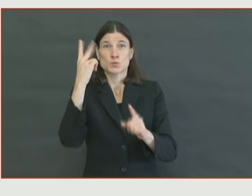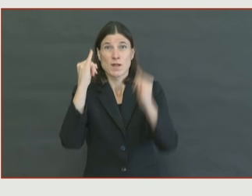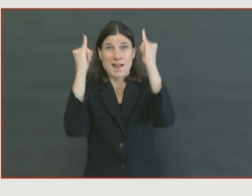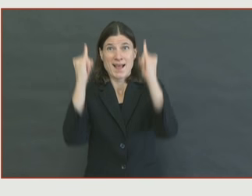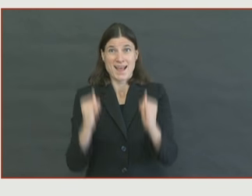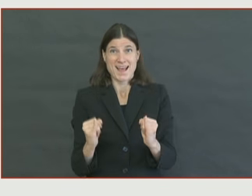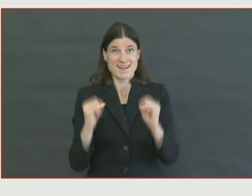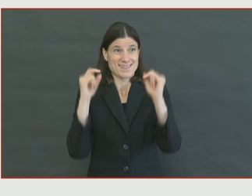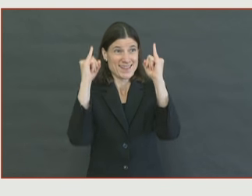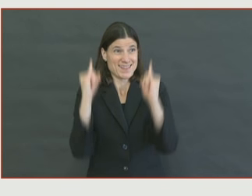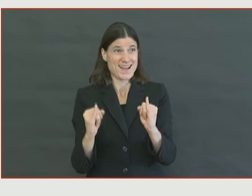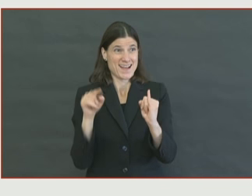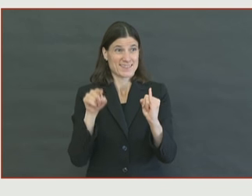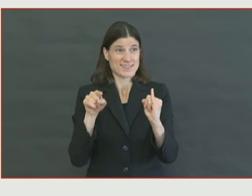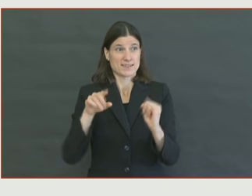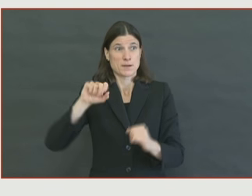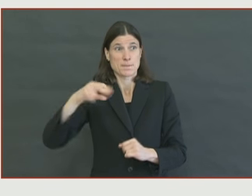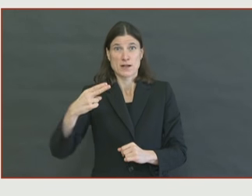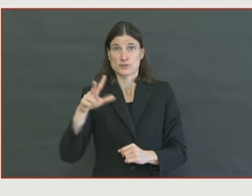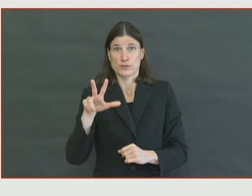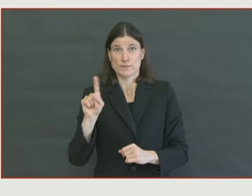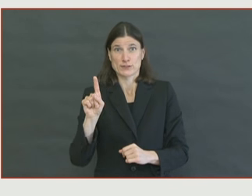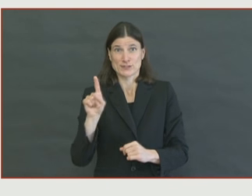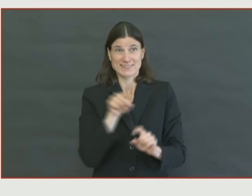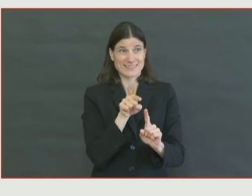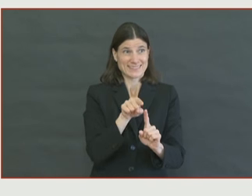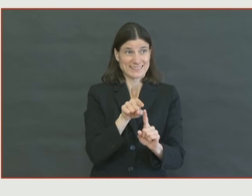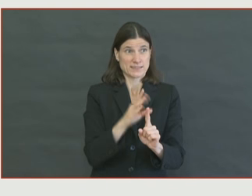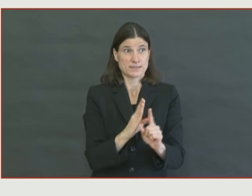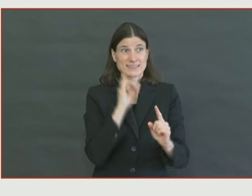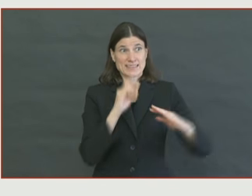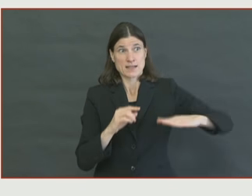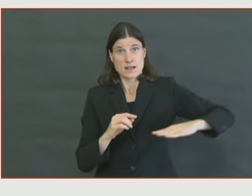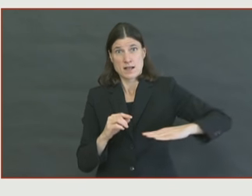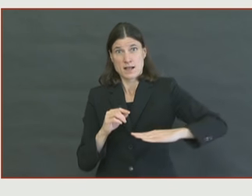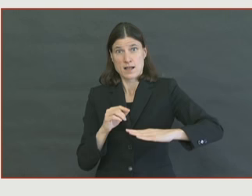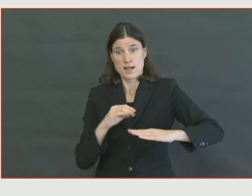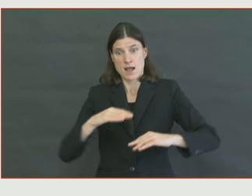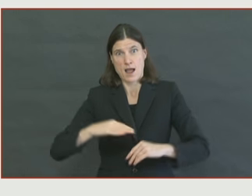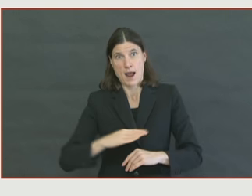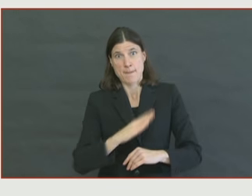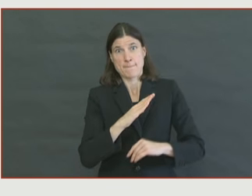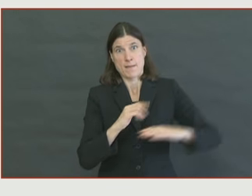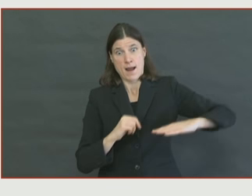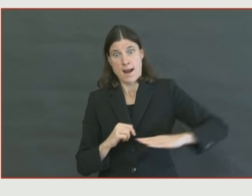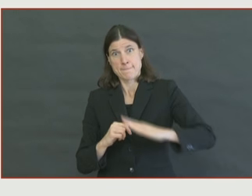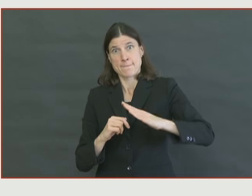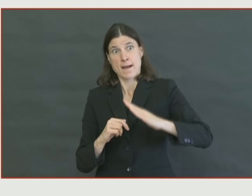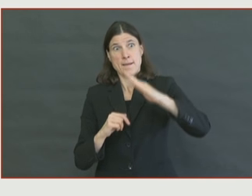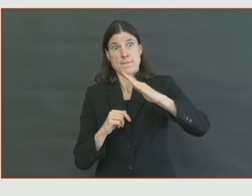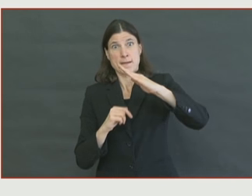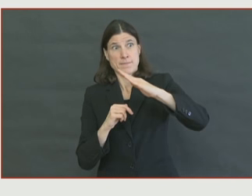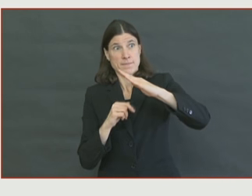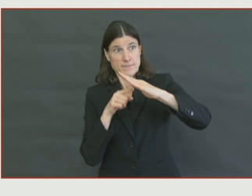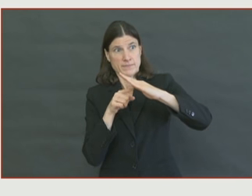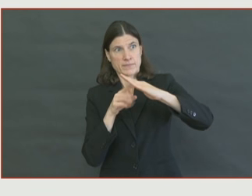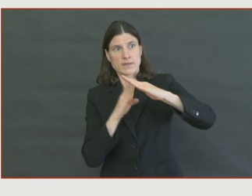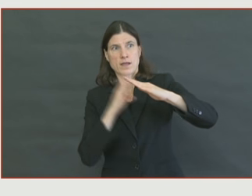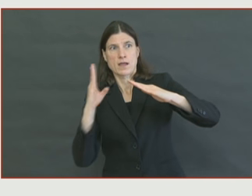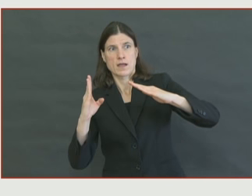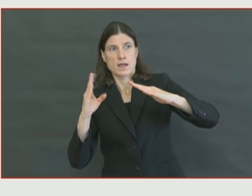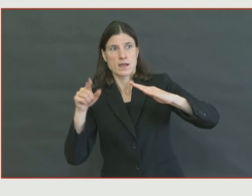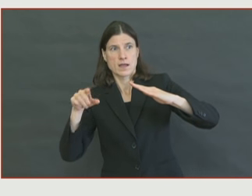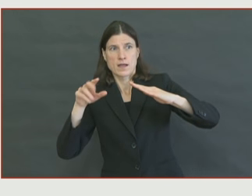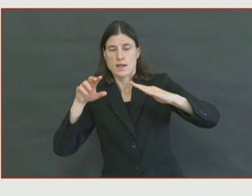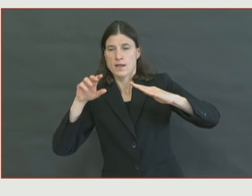was right around April 2nd. You see the exponential hospitalization growth start to